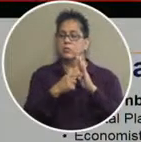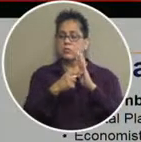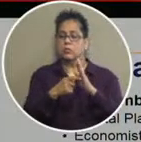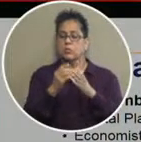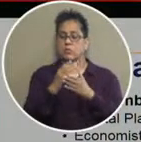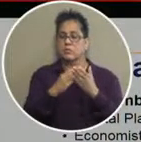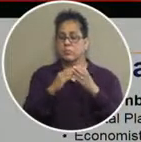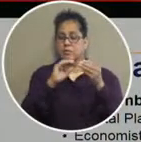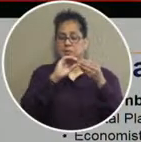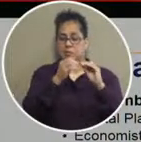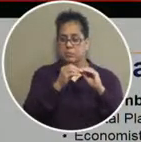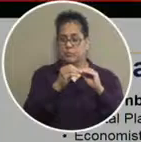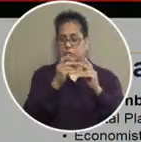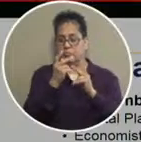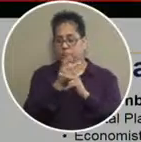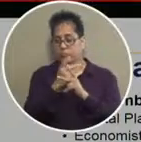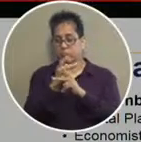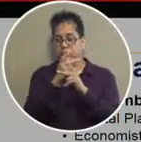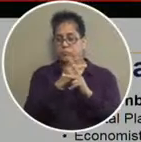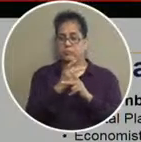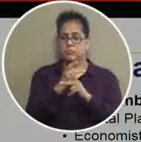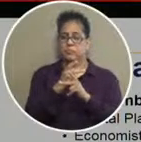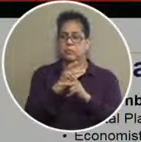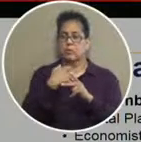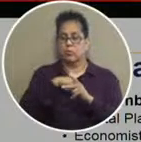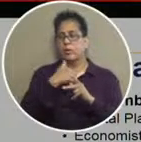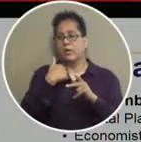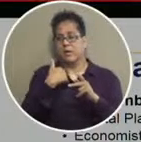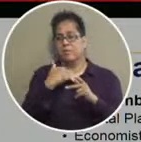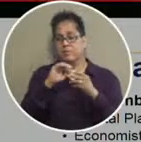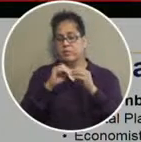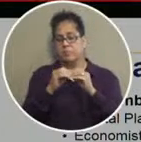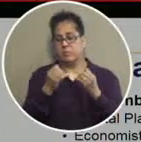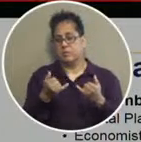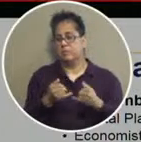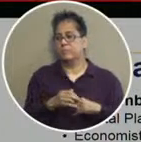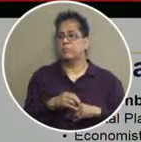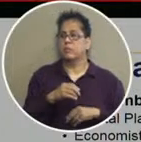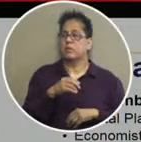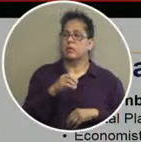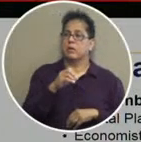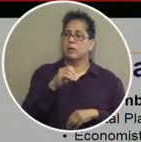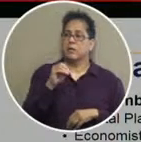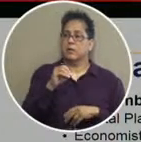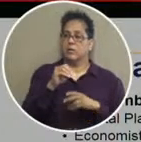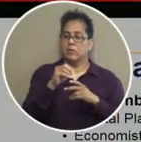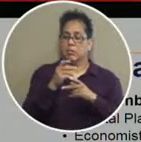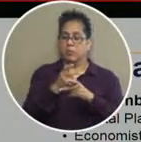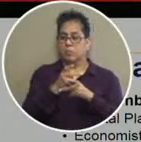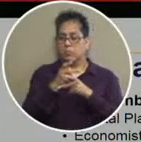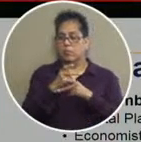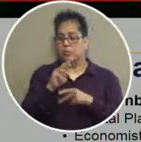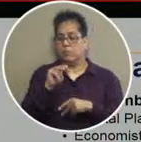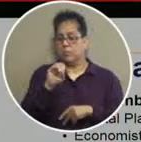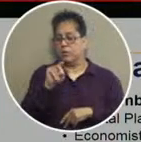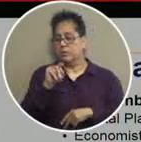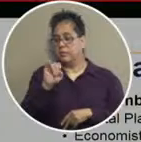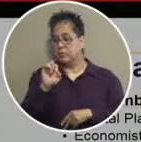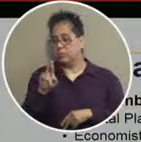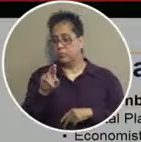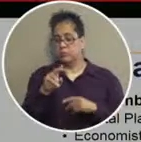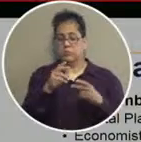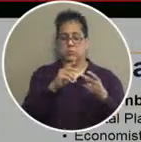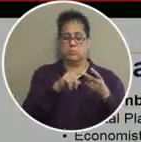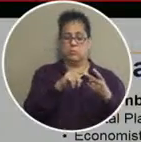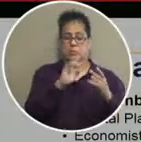those figures and images. So really good information that we now have at our disposal for you all to see and monitor this pandemic. We're also working on contact tracing